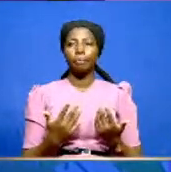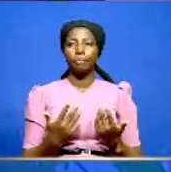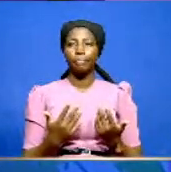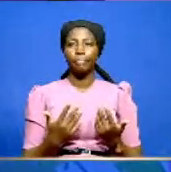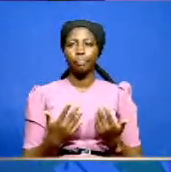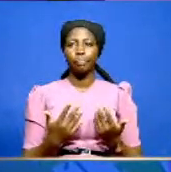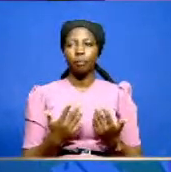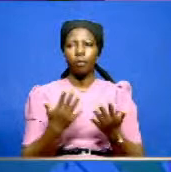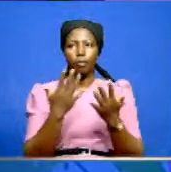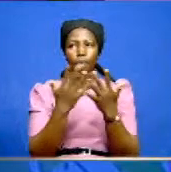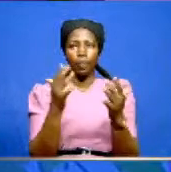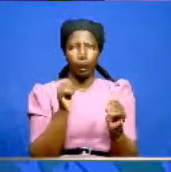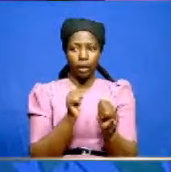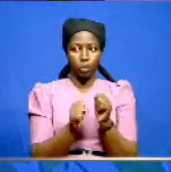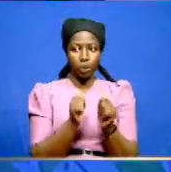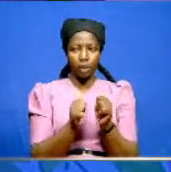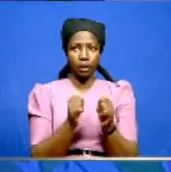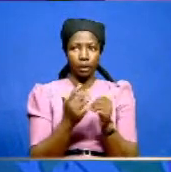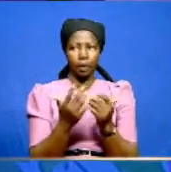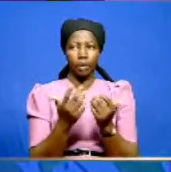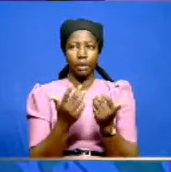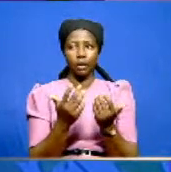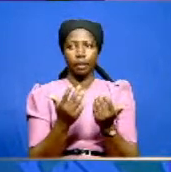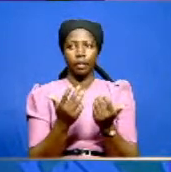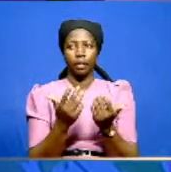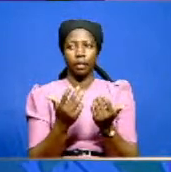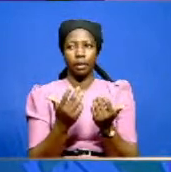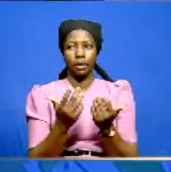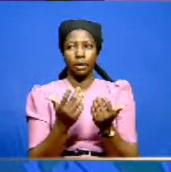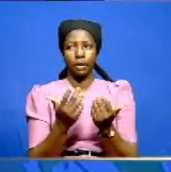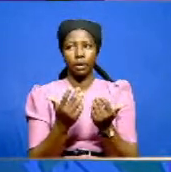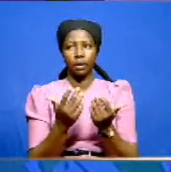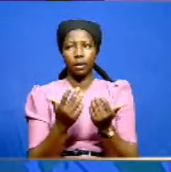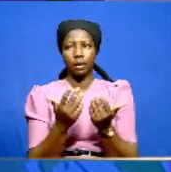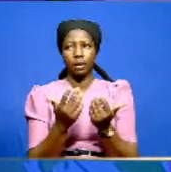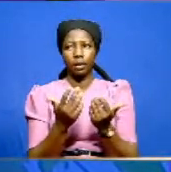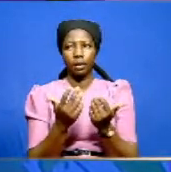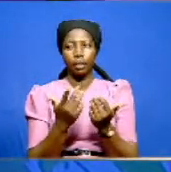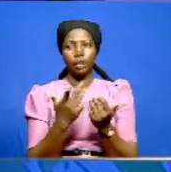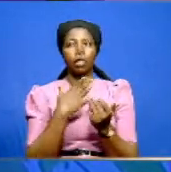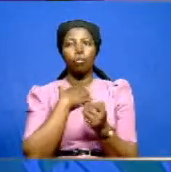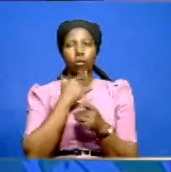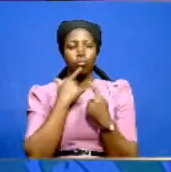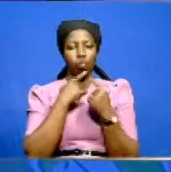the things that, in very briefly, what I think